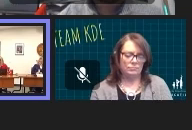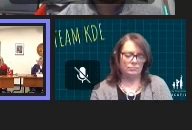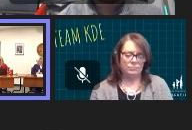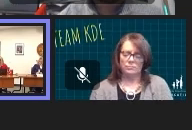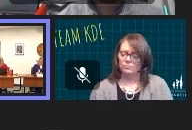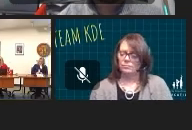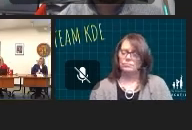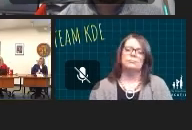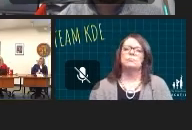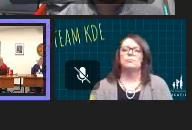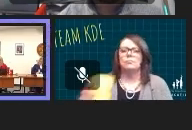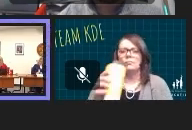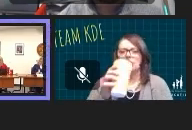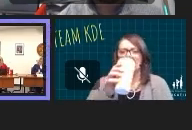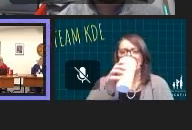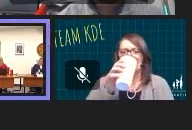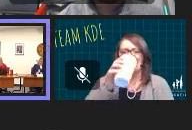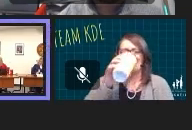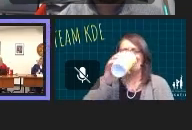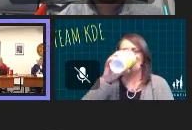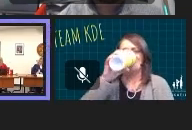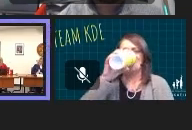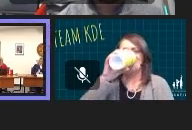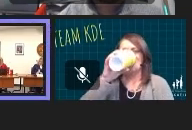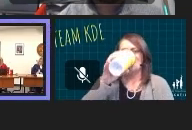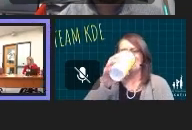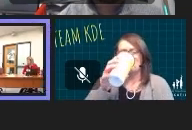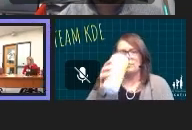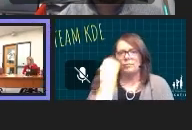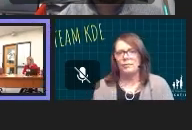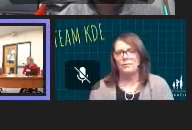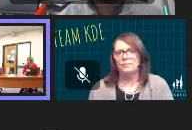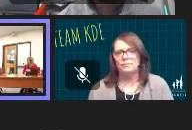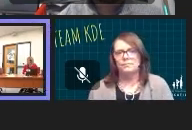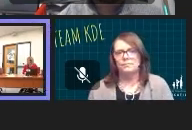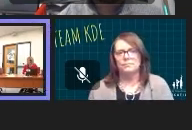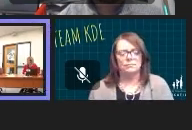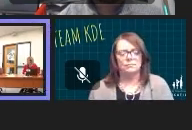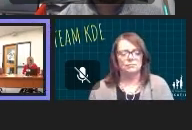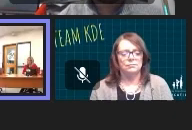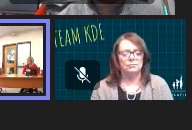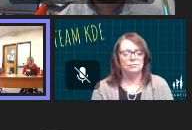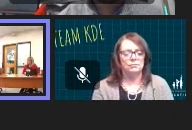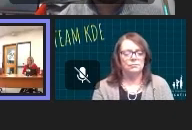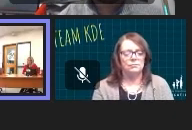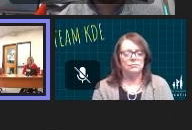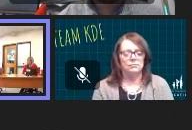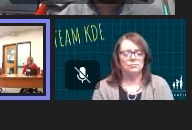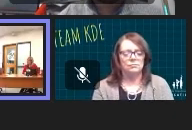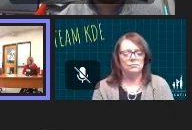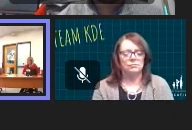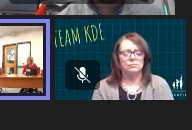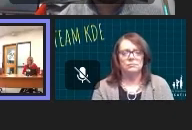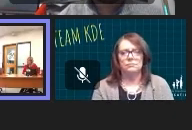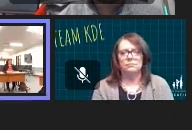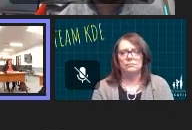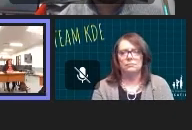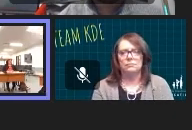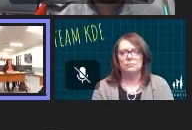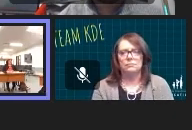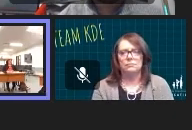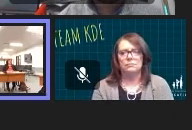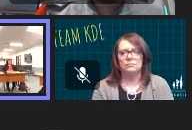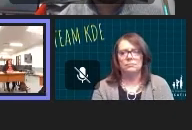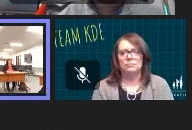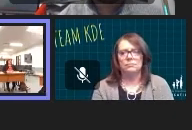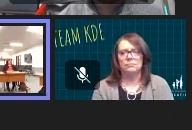other students. Trying to keep that equity balance there. Right. So then ineffective is coming from principal evaluation. Yes.